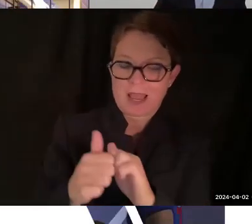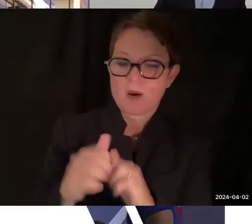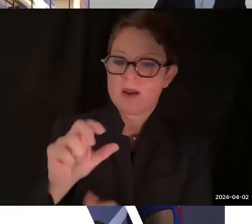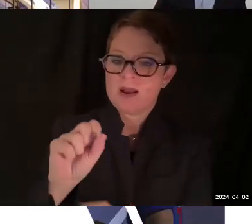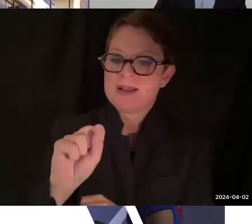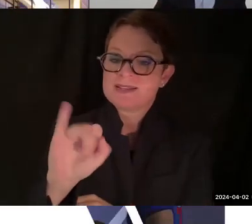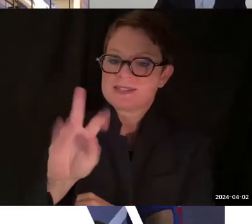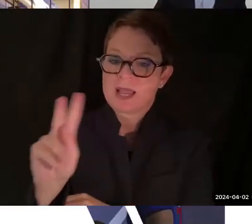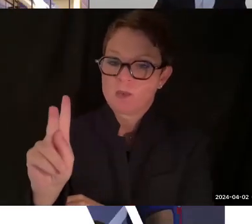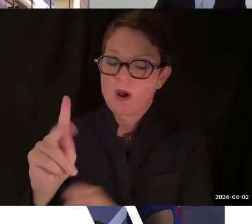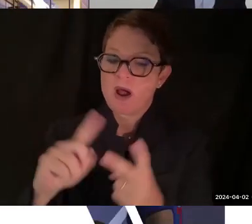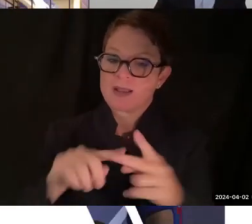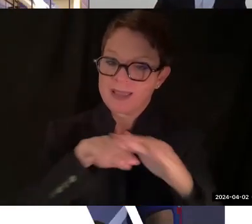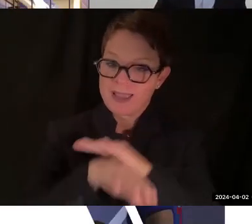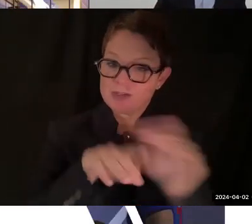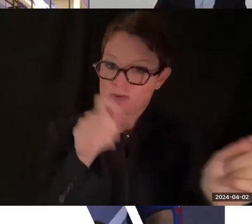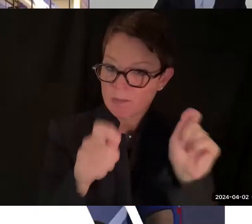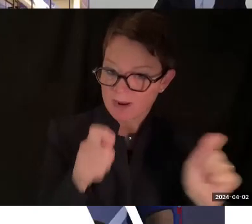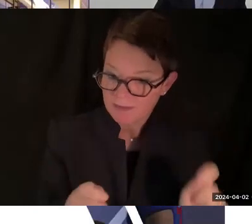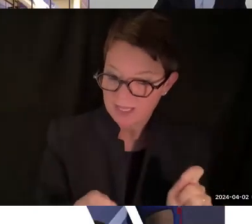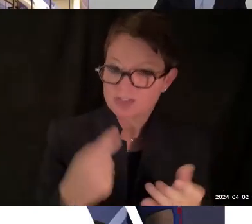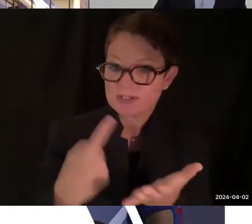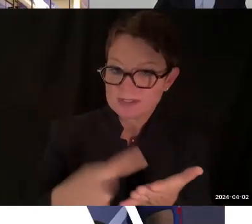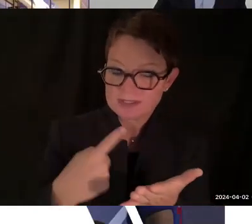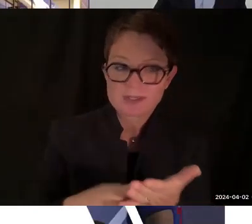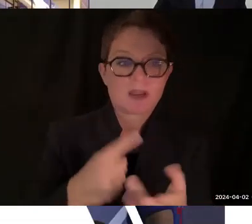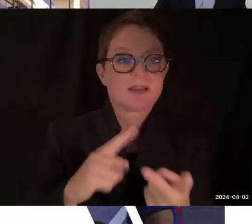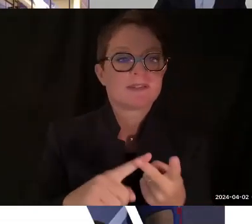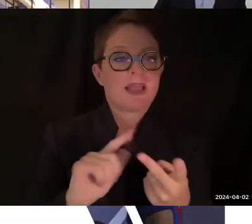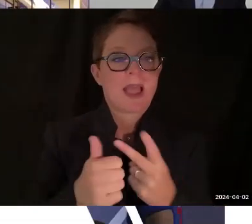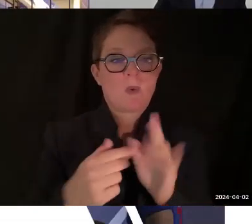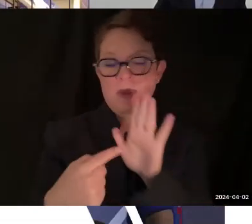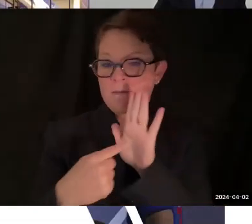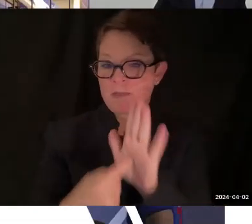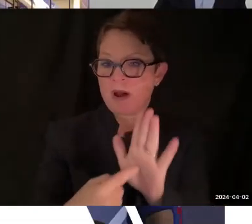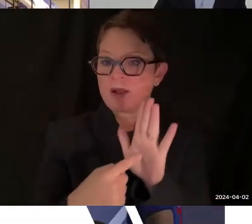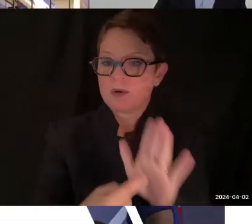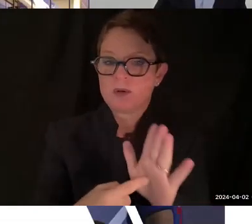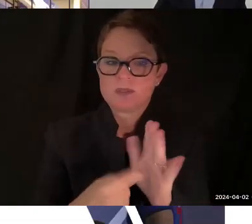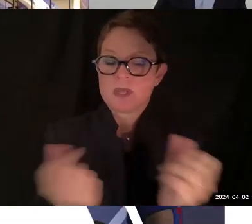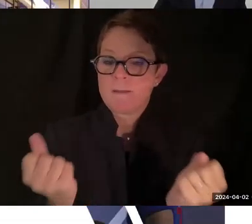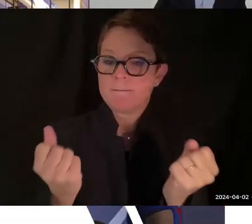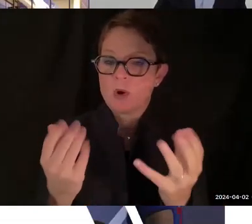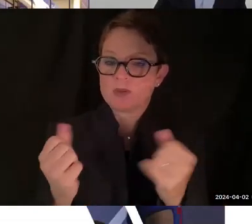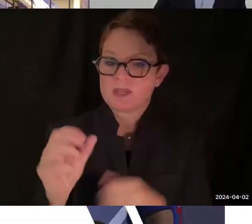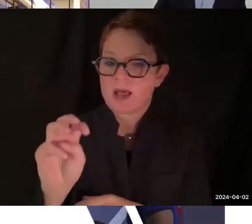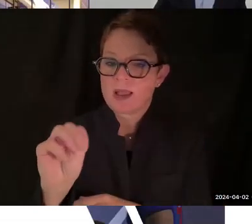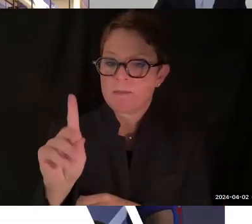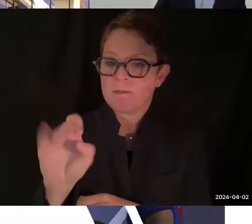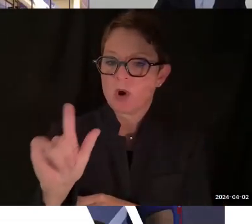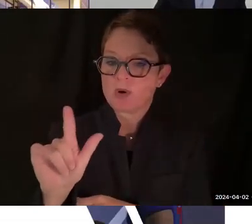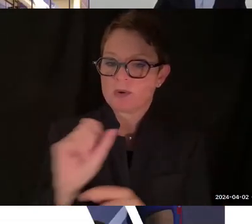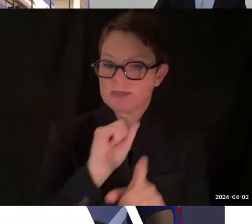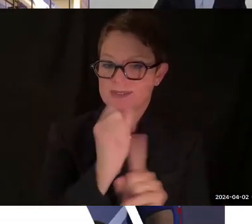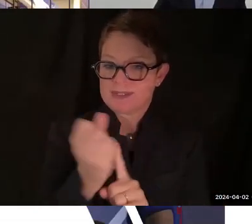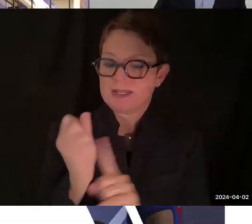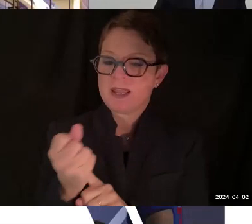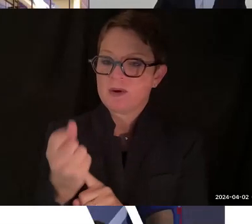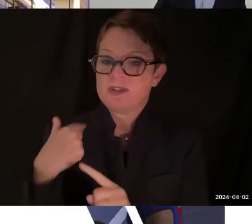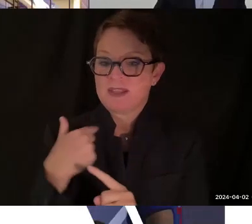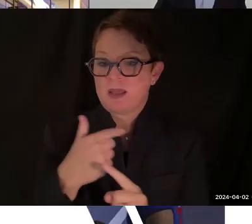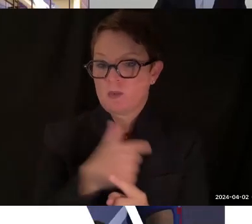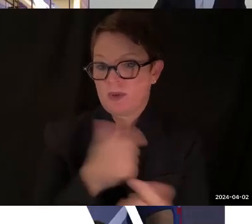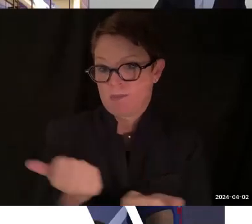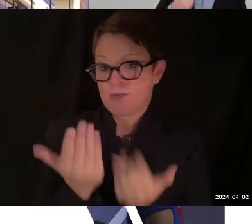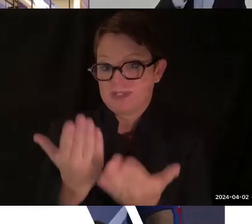sidewalk and entry modifications, as well as how we've modeled the multimodal scenarios that this site